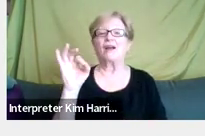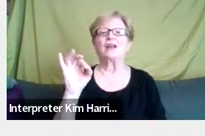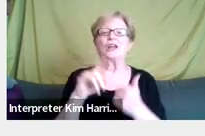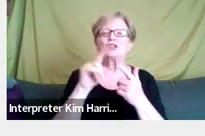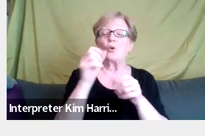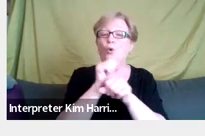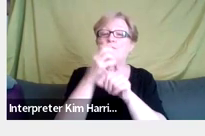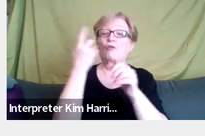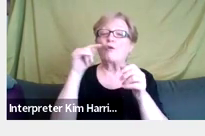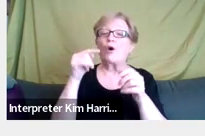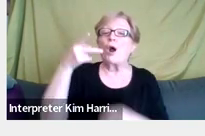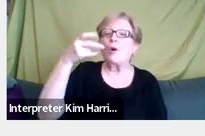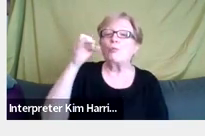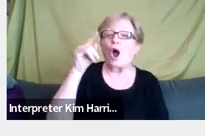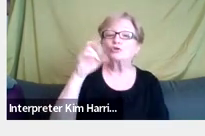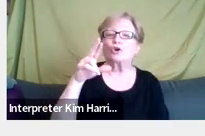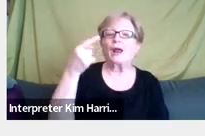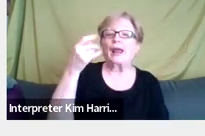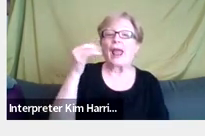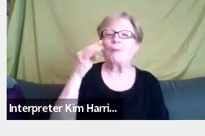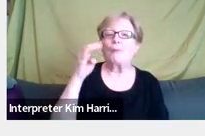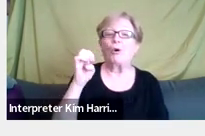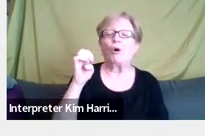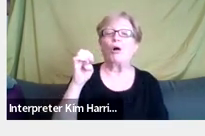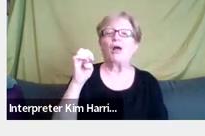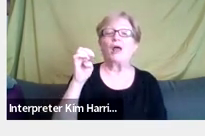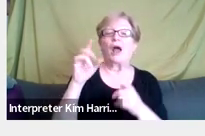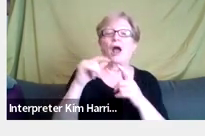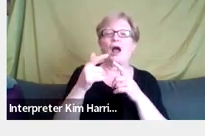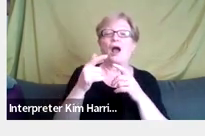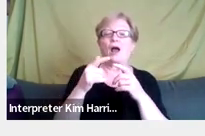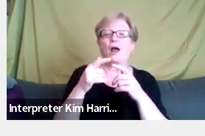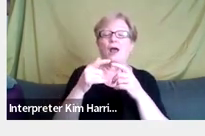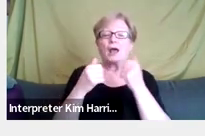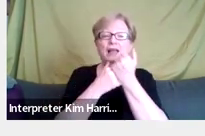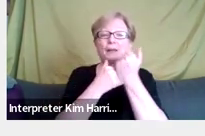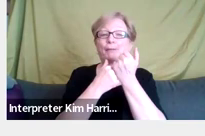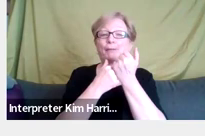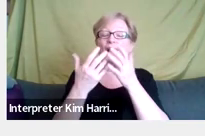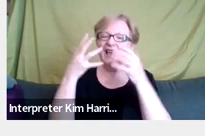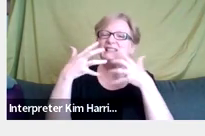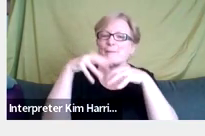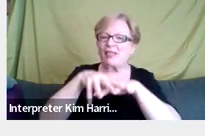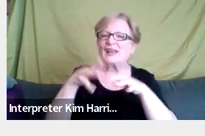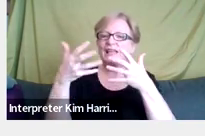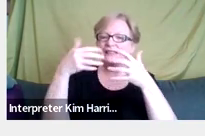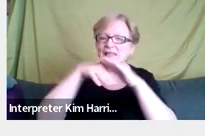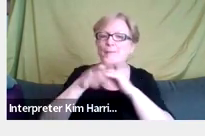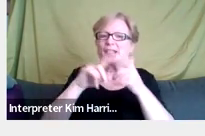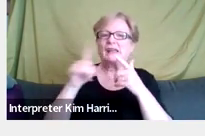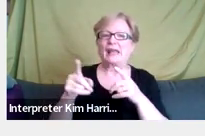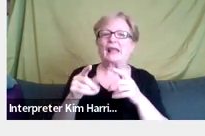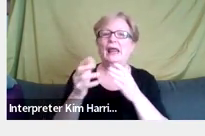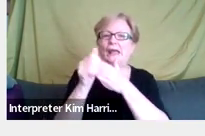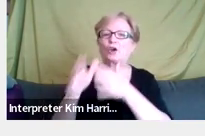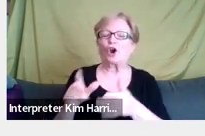Gamble, Global Accessibility Leader, and she drives innovation across their product line. And so she